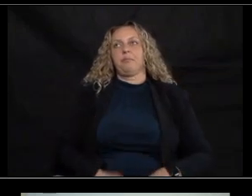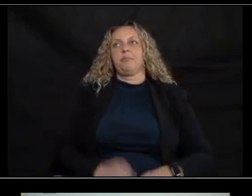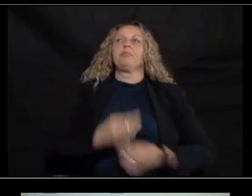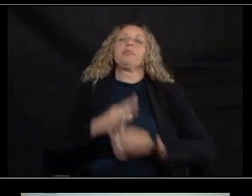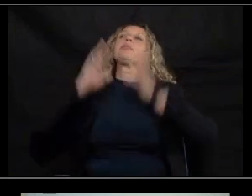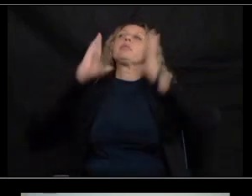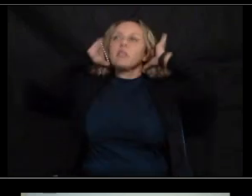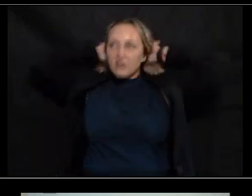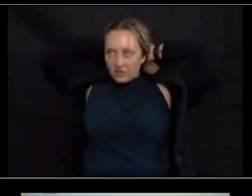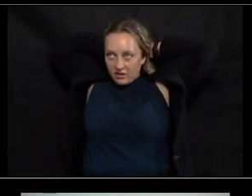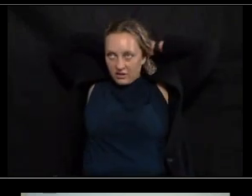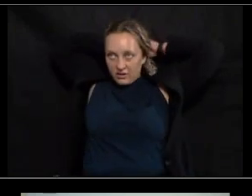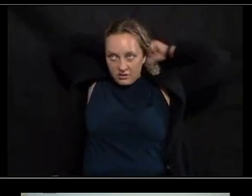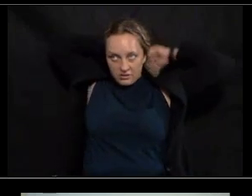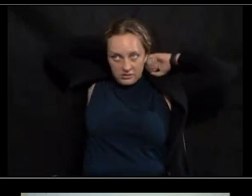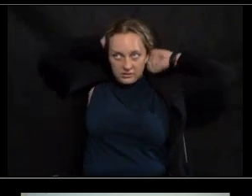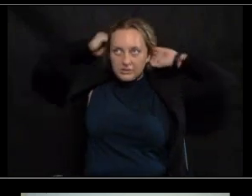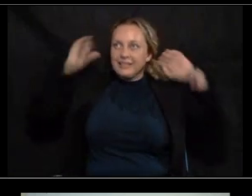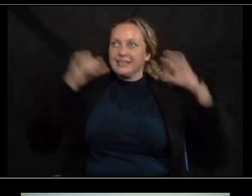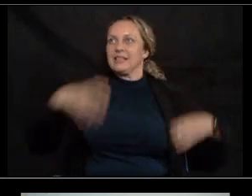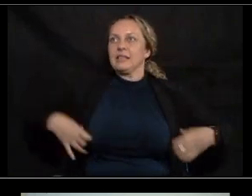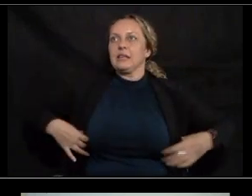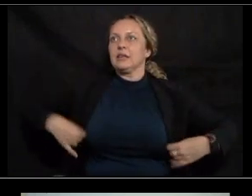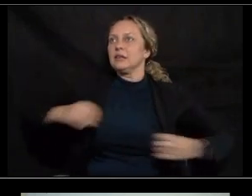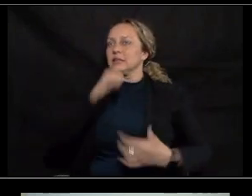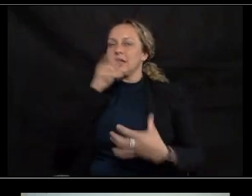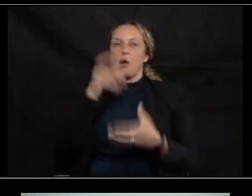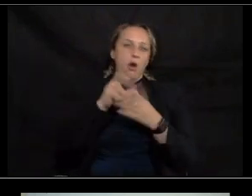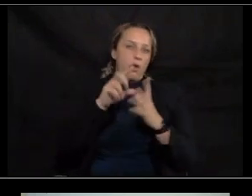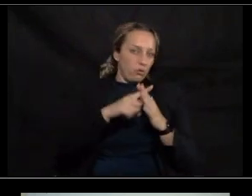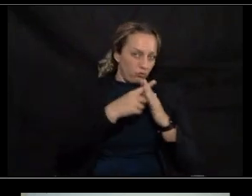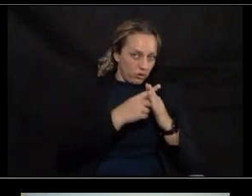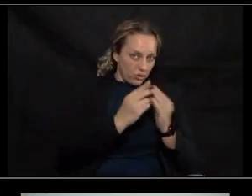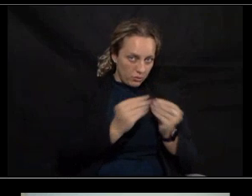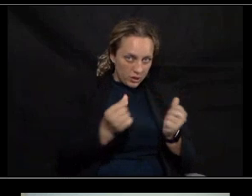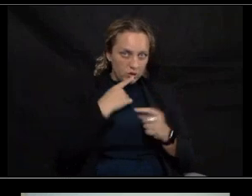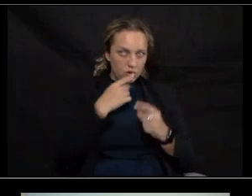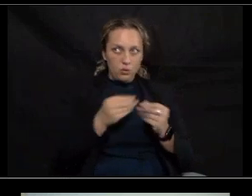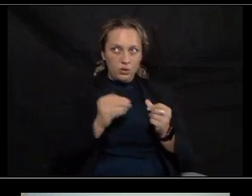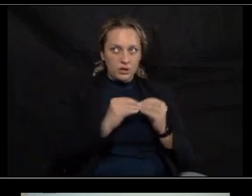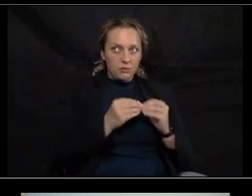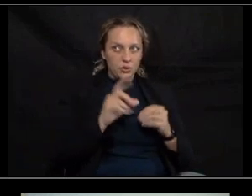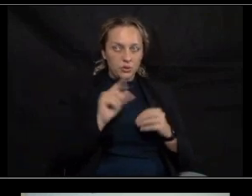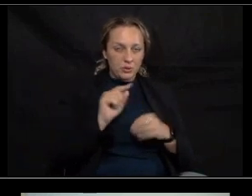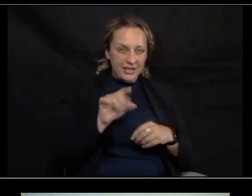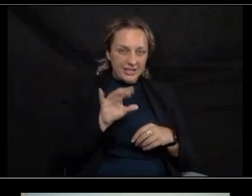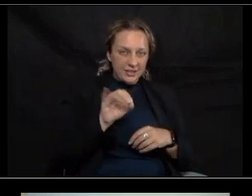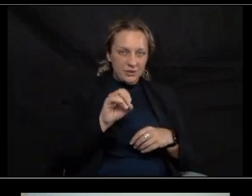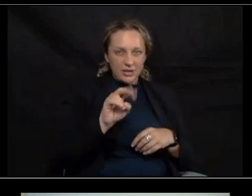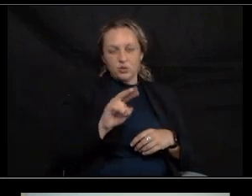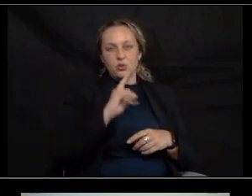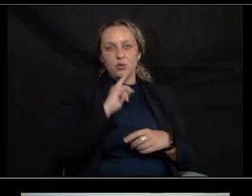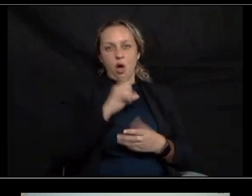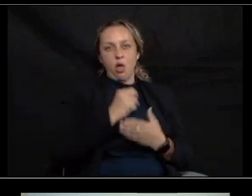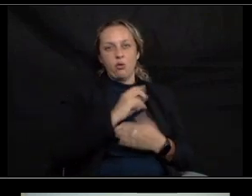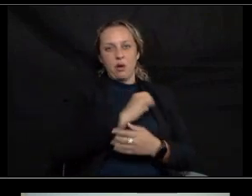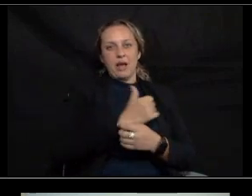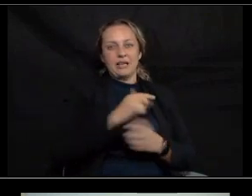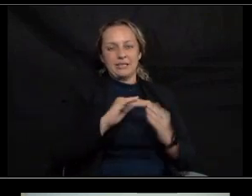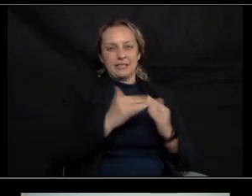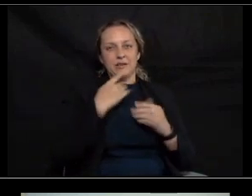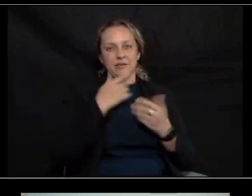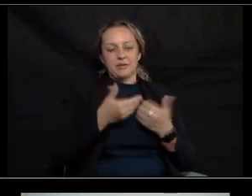And that wasn't part of the original resolution. So proposed resolution number 20-092 authorized the city to set rates, fees,